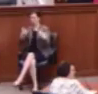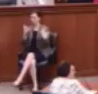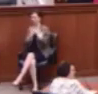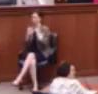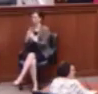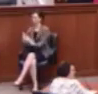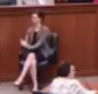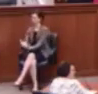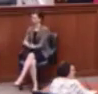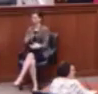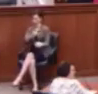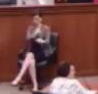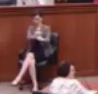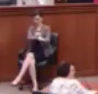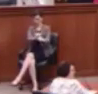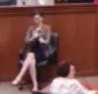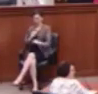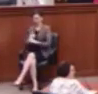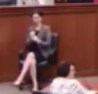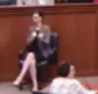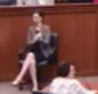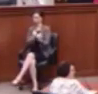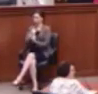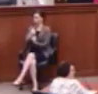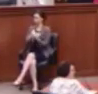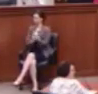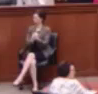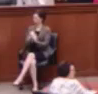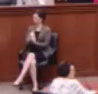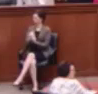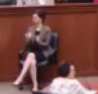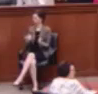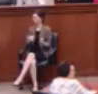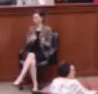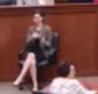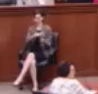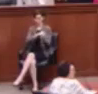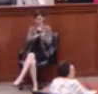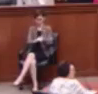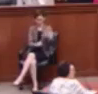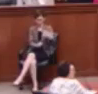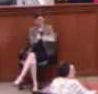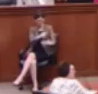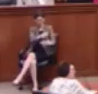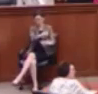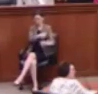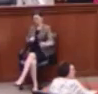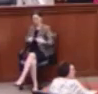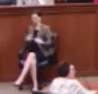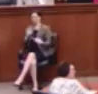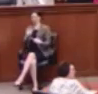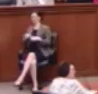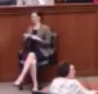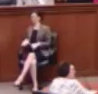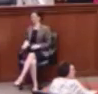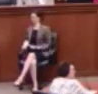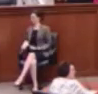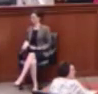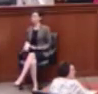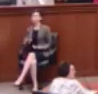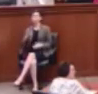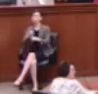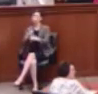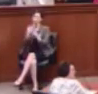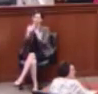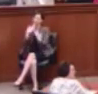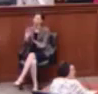and that the work you are doing complements the work that we do as you hand off that student to us. So thank you for the work that you're